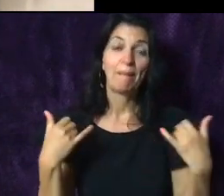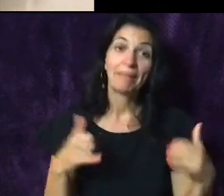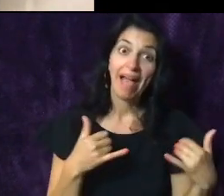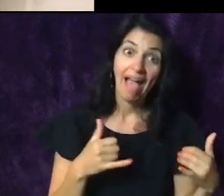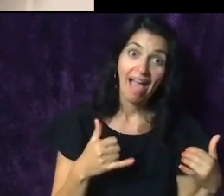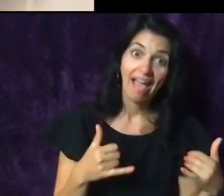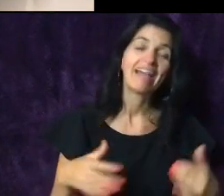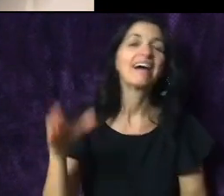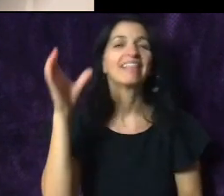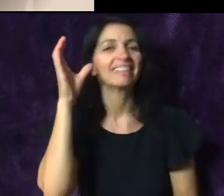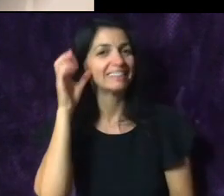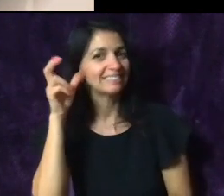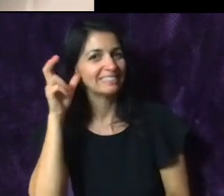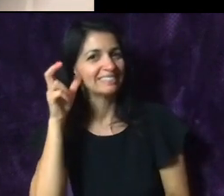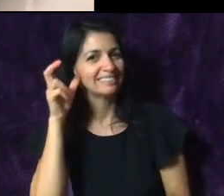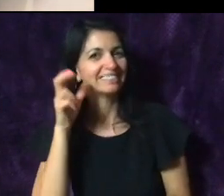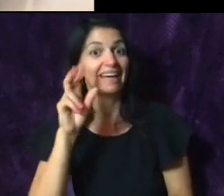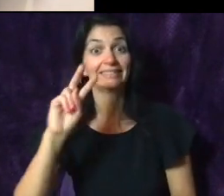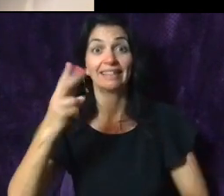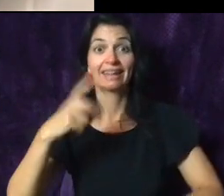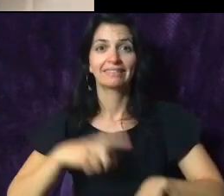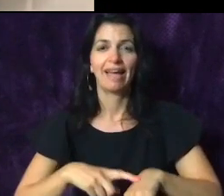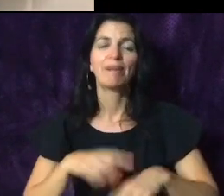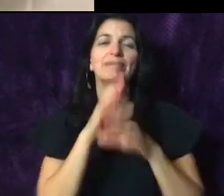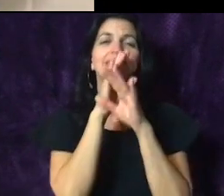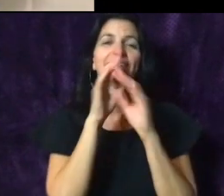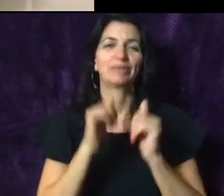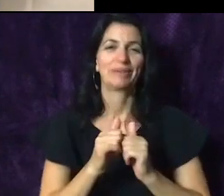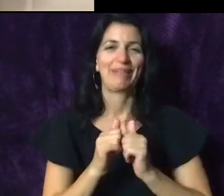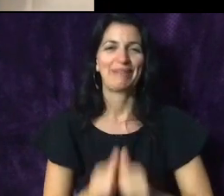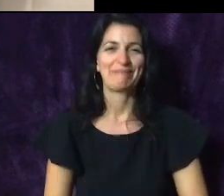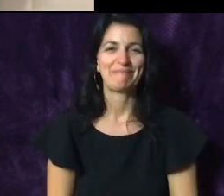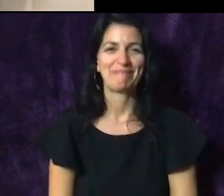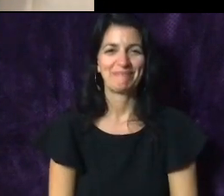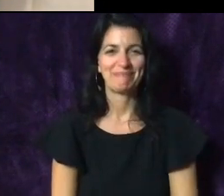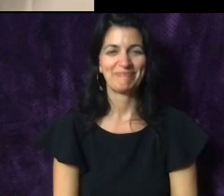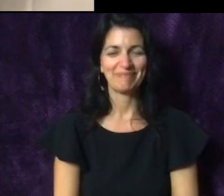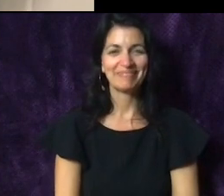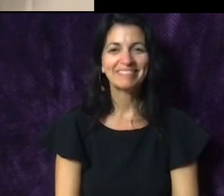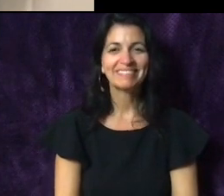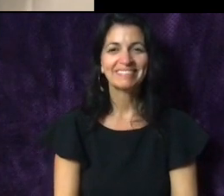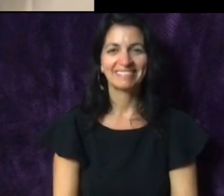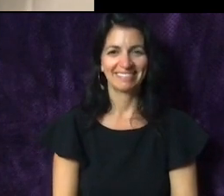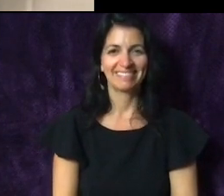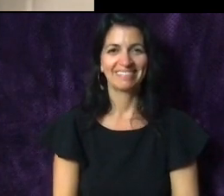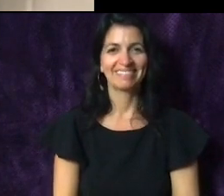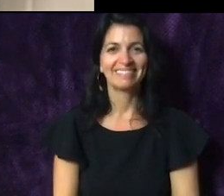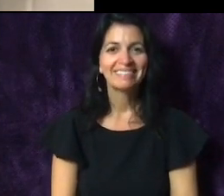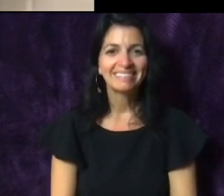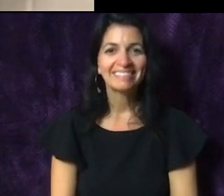listening, and then the second time we'll be singing along. Here's the first time. Play and listen.